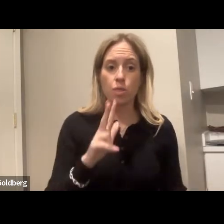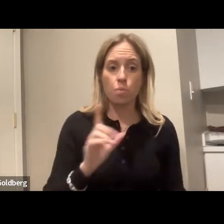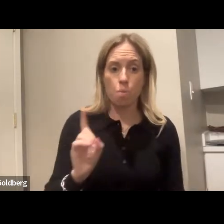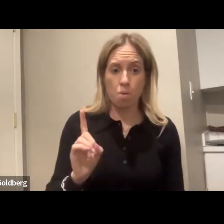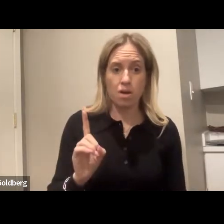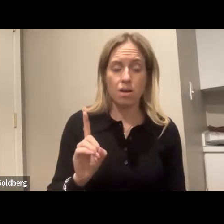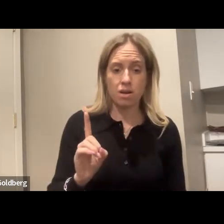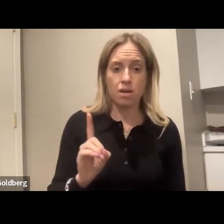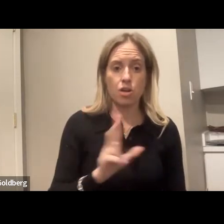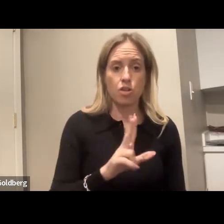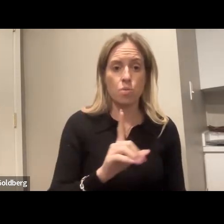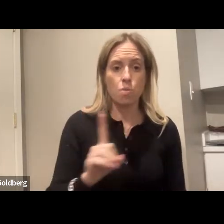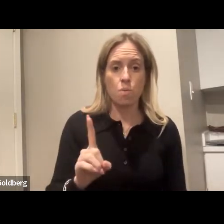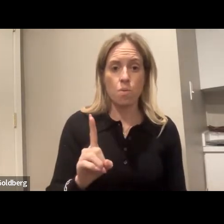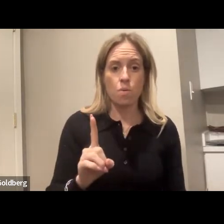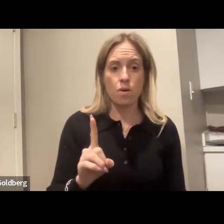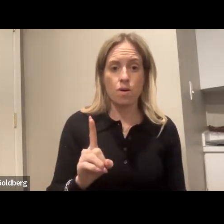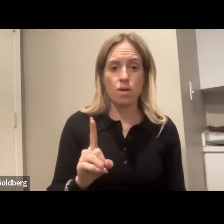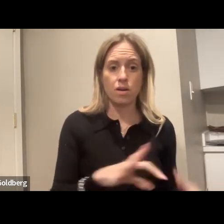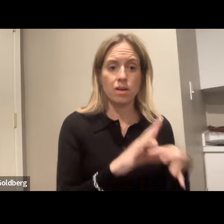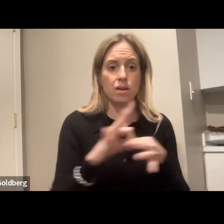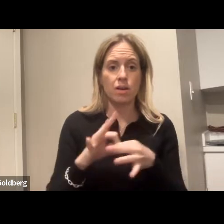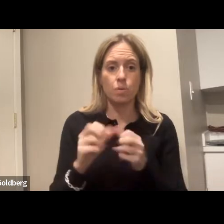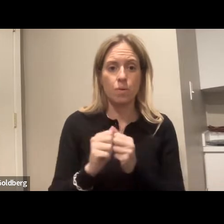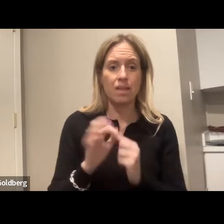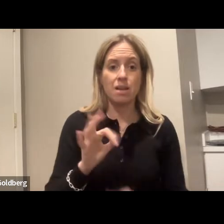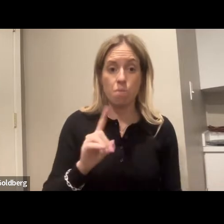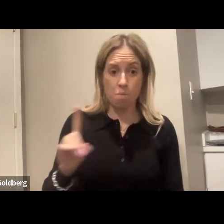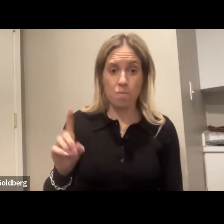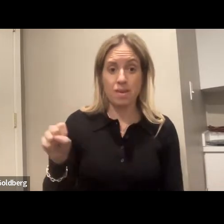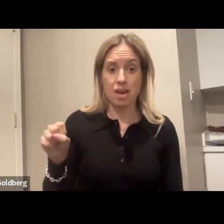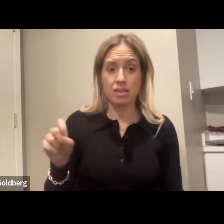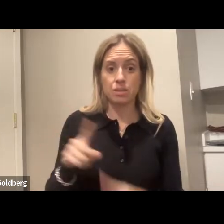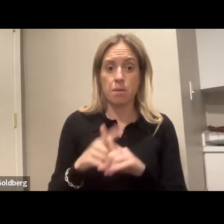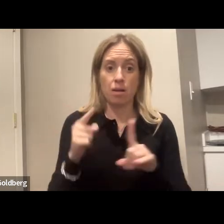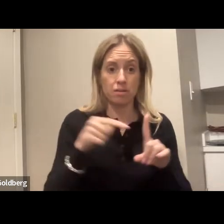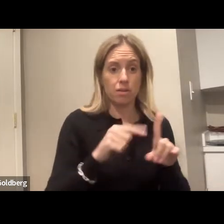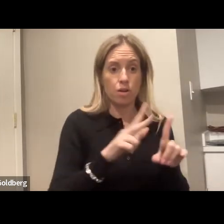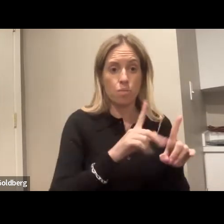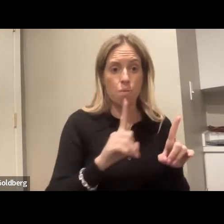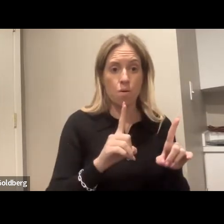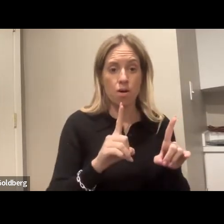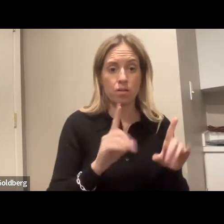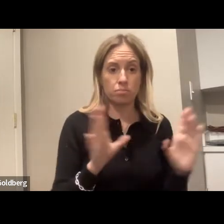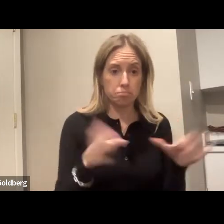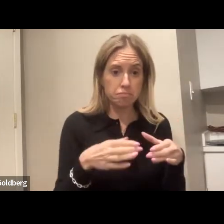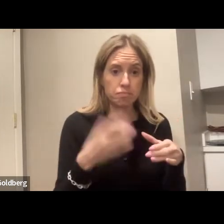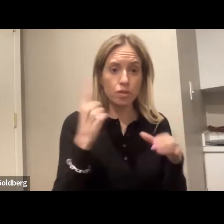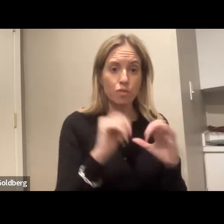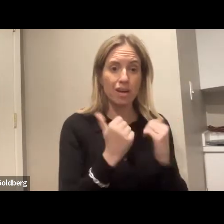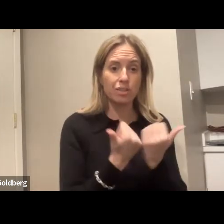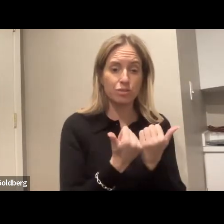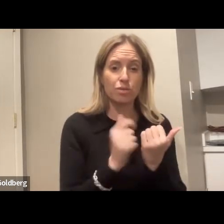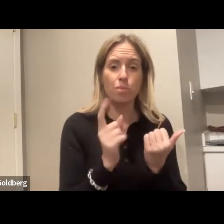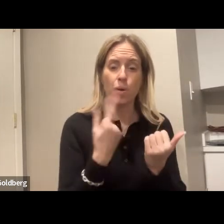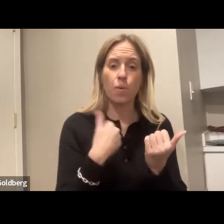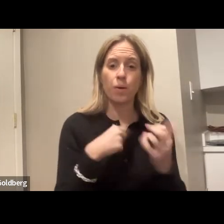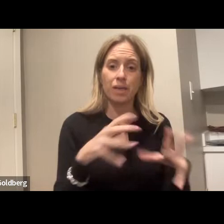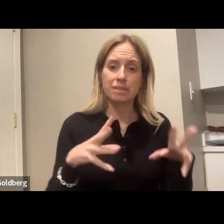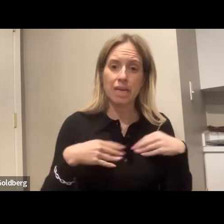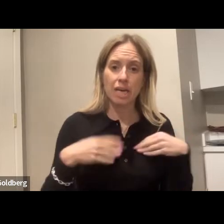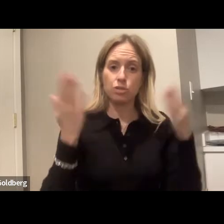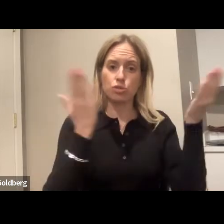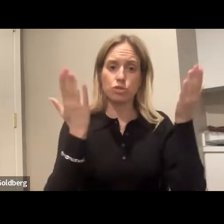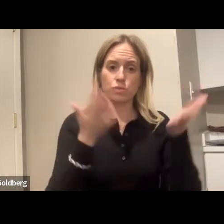311 is housed with 911, but they are the hub for the agencies that we take the service request